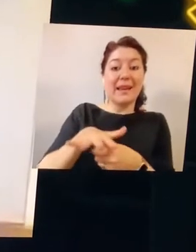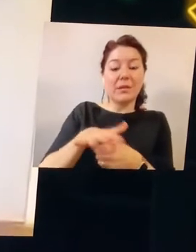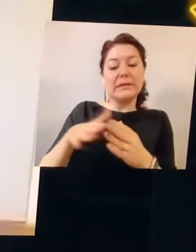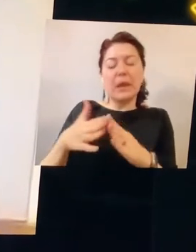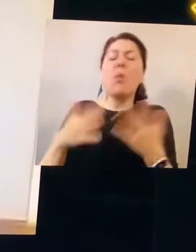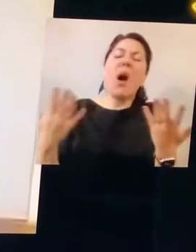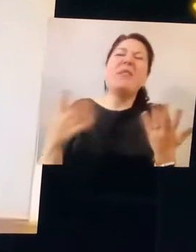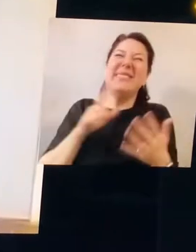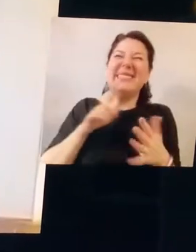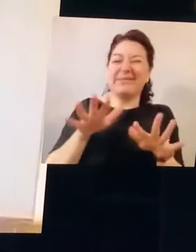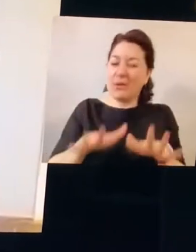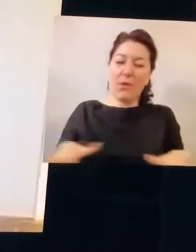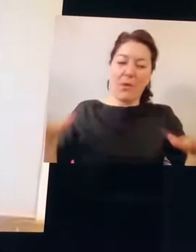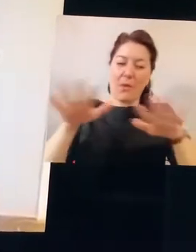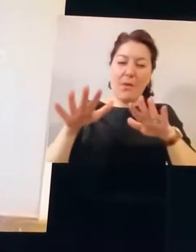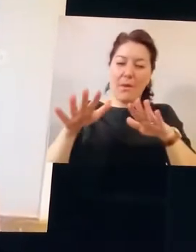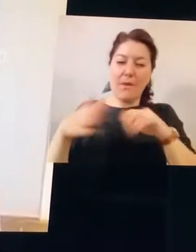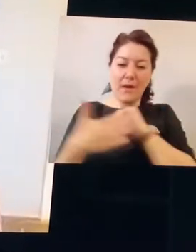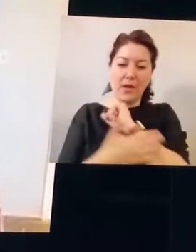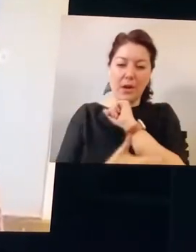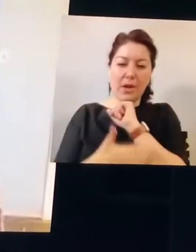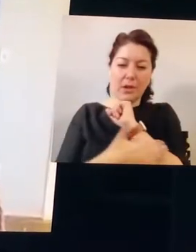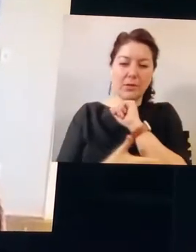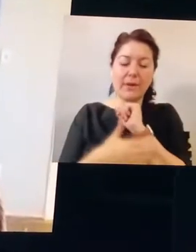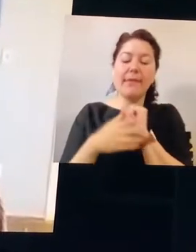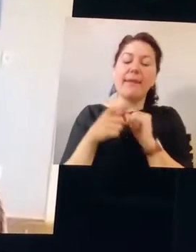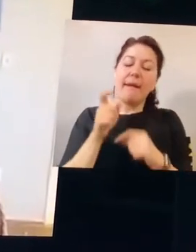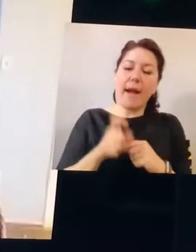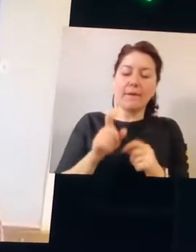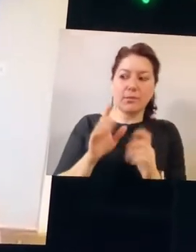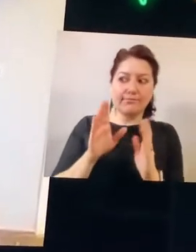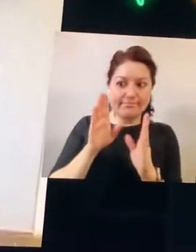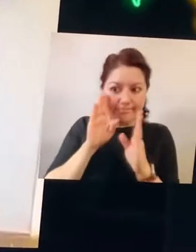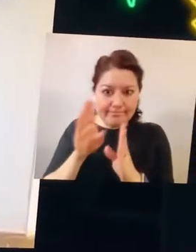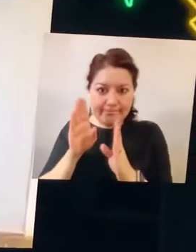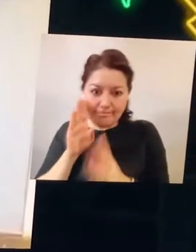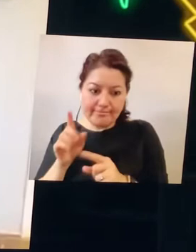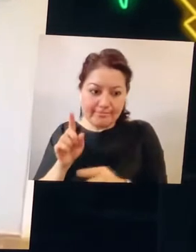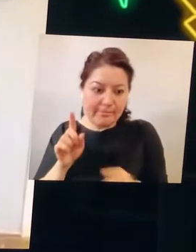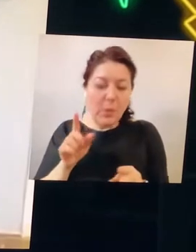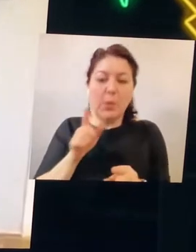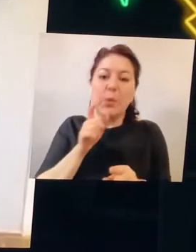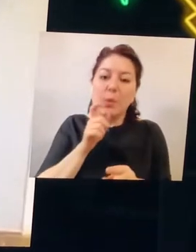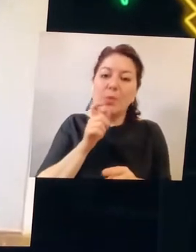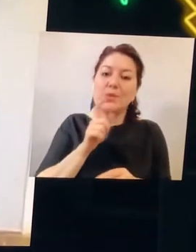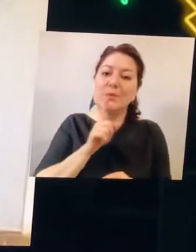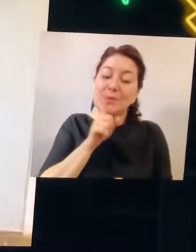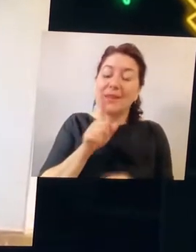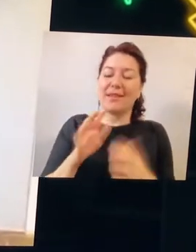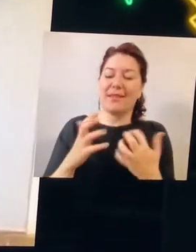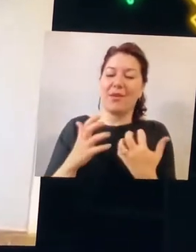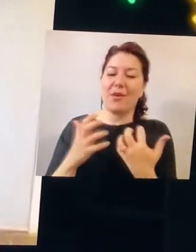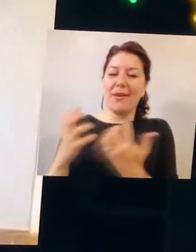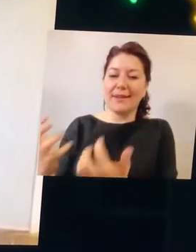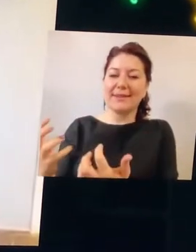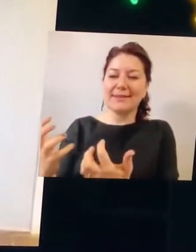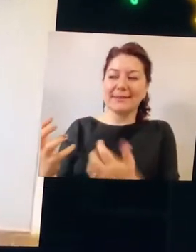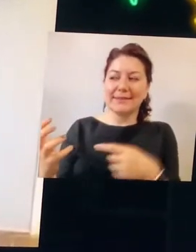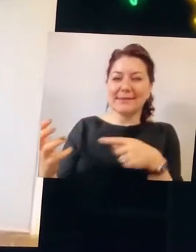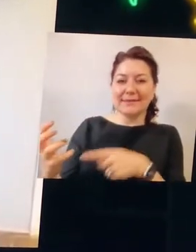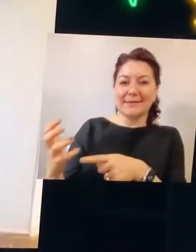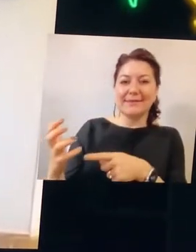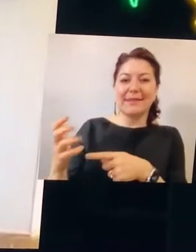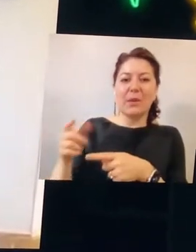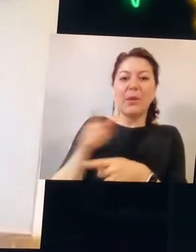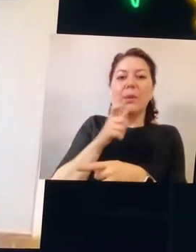across the country, needs to really pay attention to who their audience really is and who their audience is becoming and